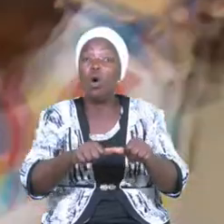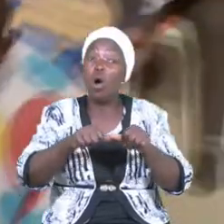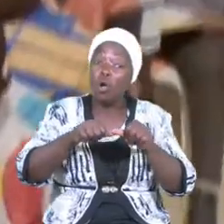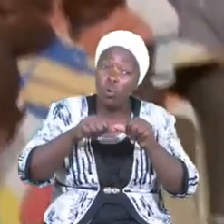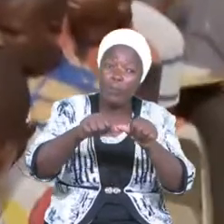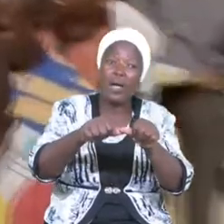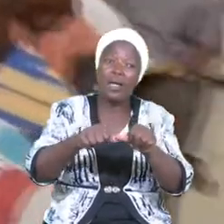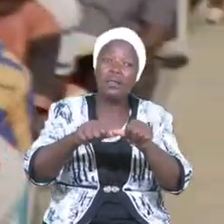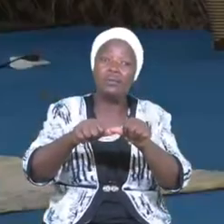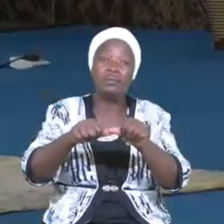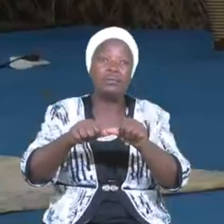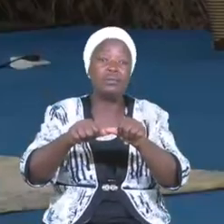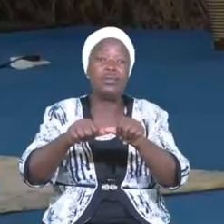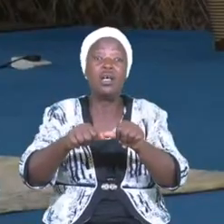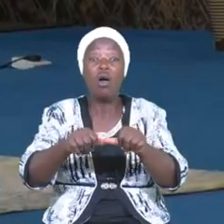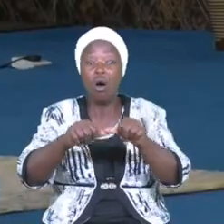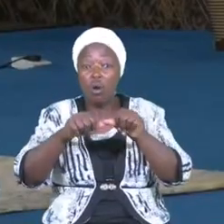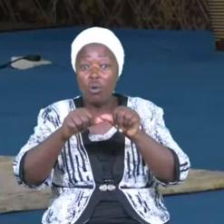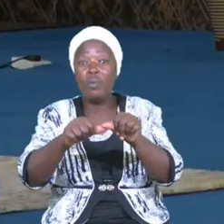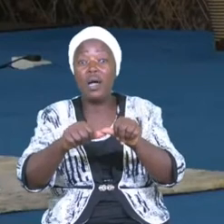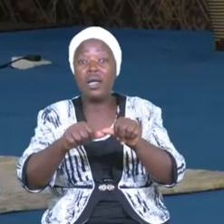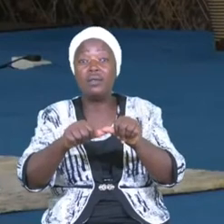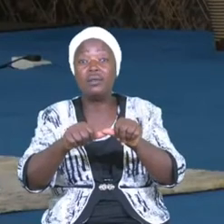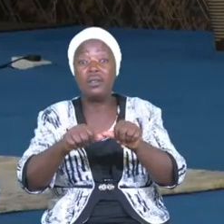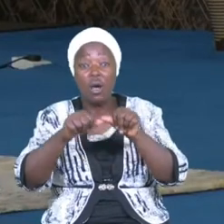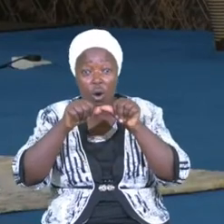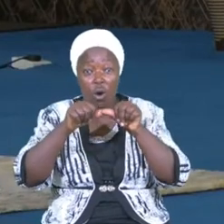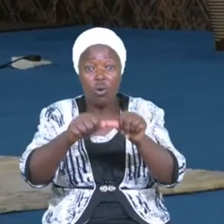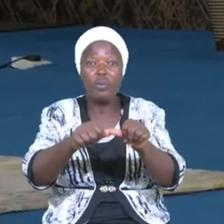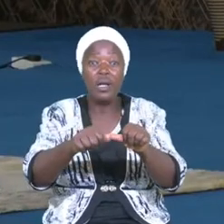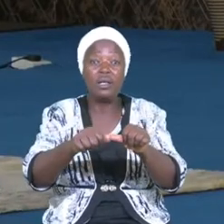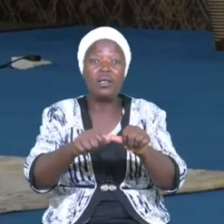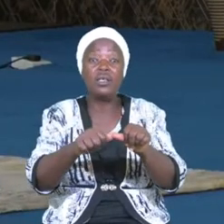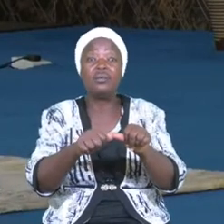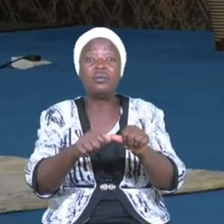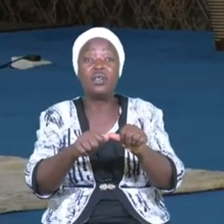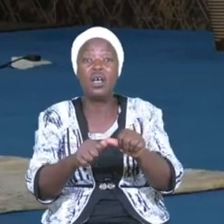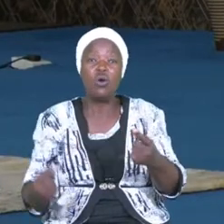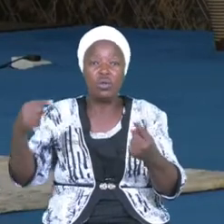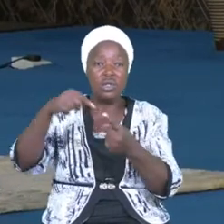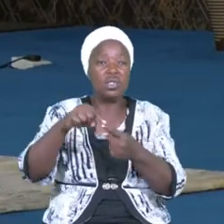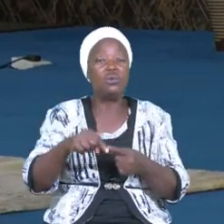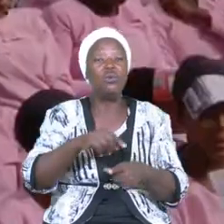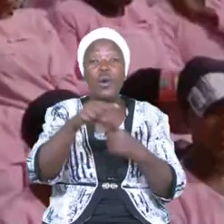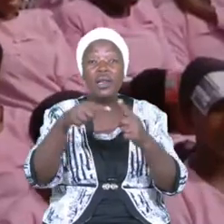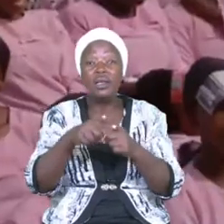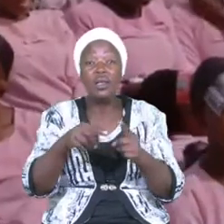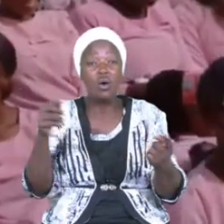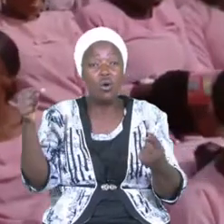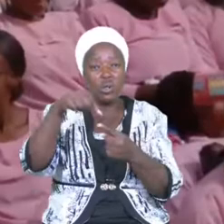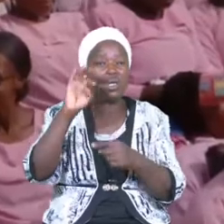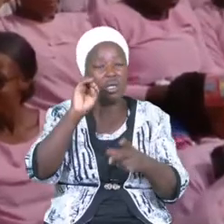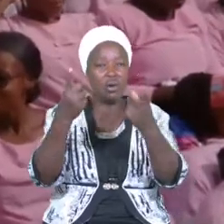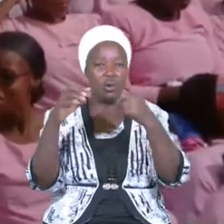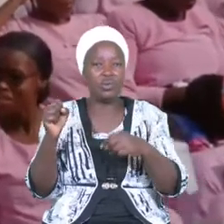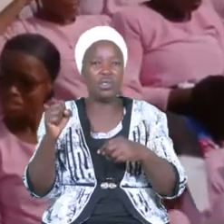occupy, until when? Until he comes, he'll be coming for you. He'll take